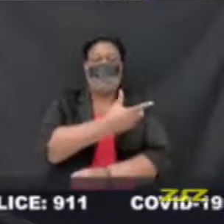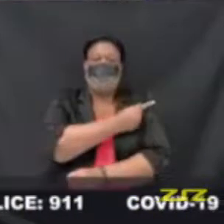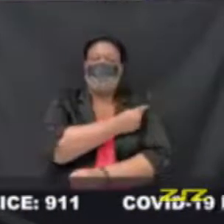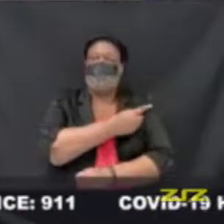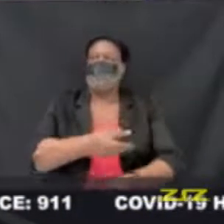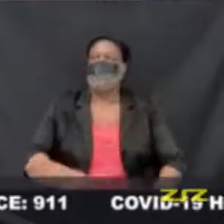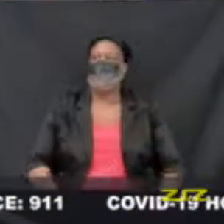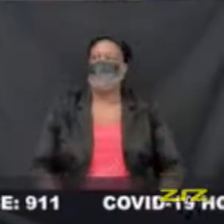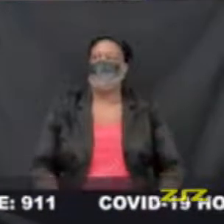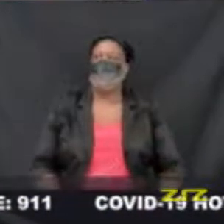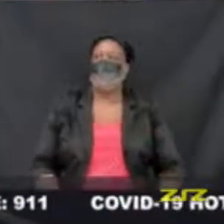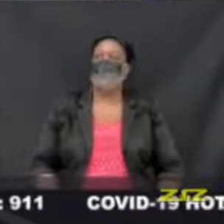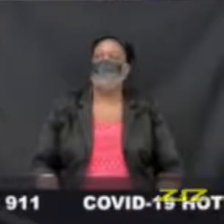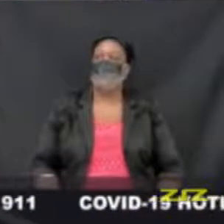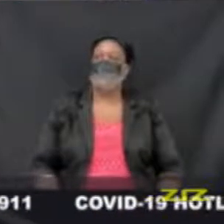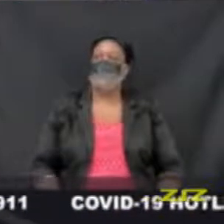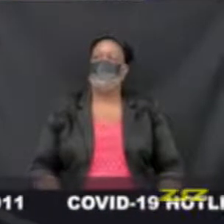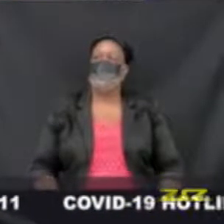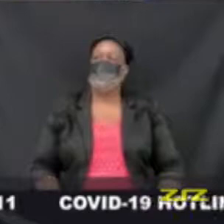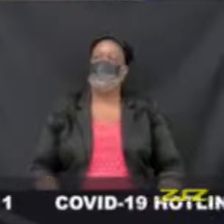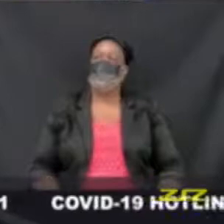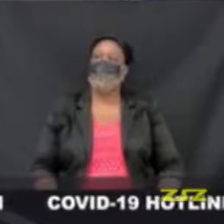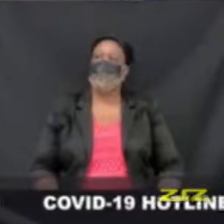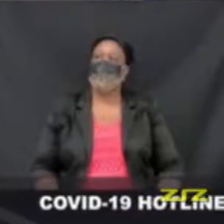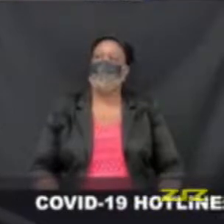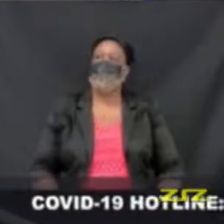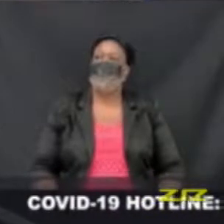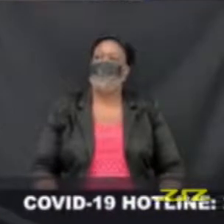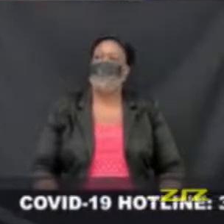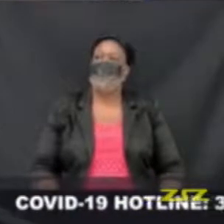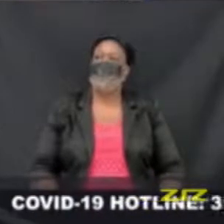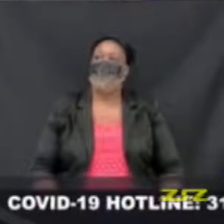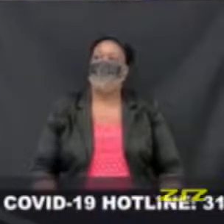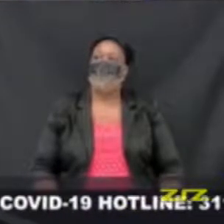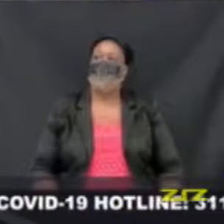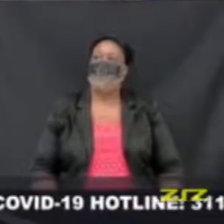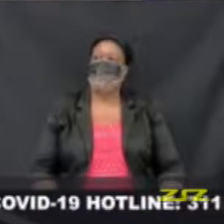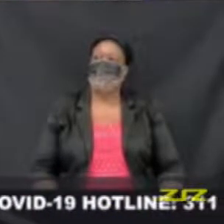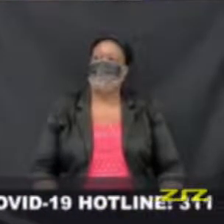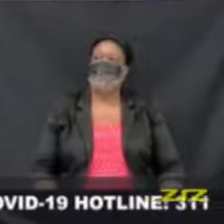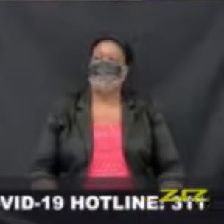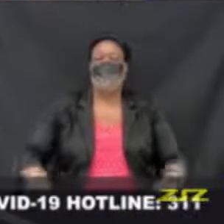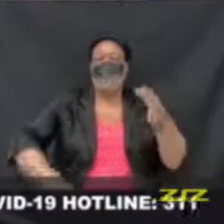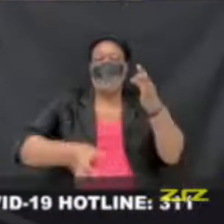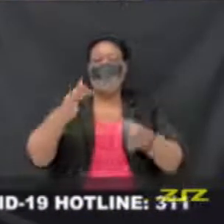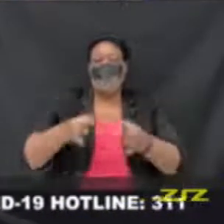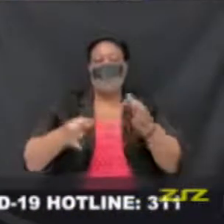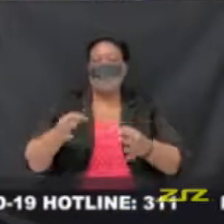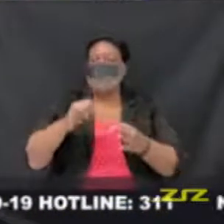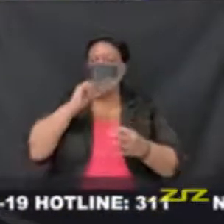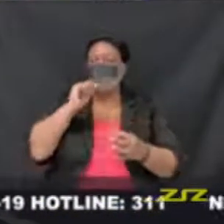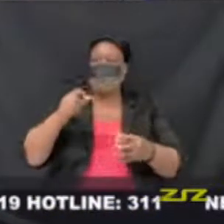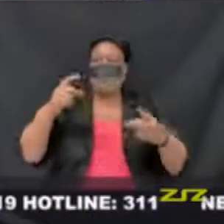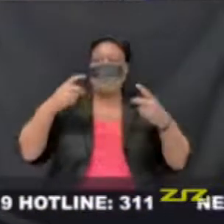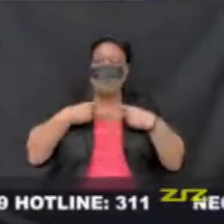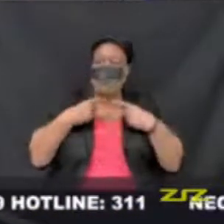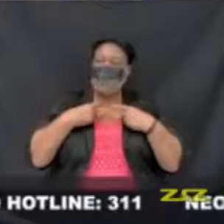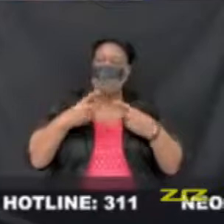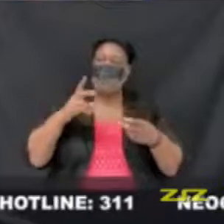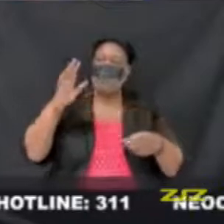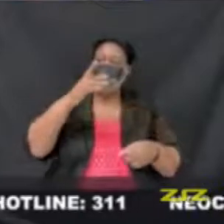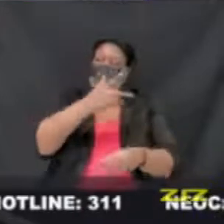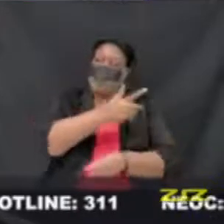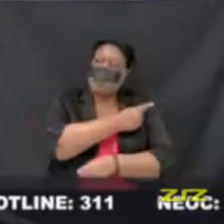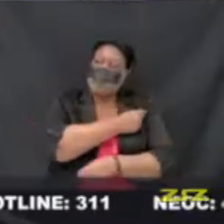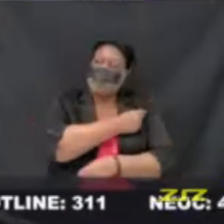a situation, for example, if vaccines were scarce, and the persons who would be going forward or who would be asked to go forward